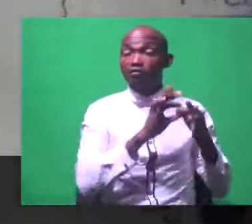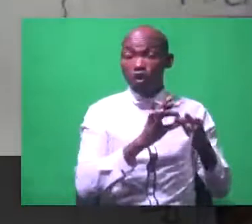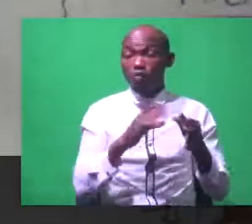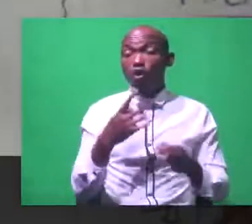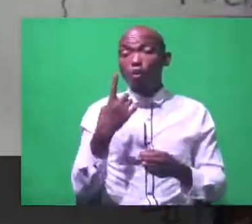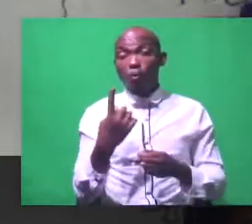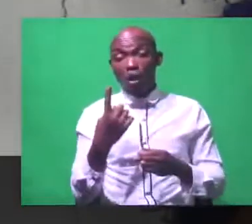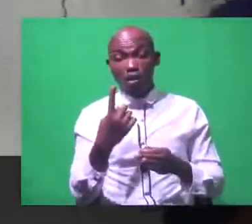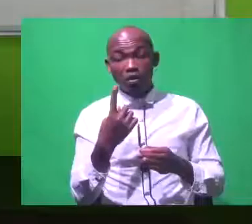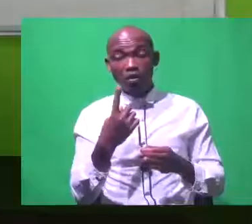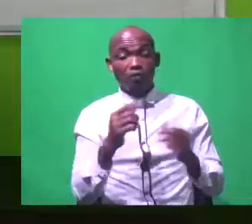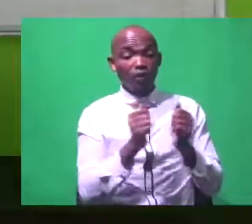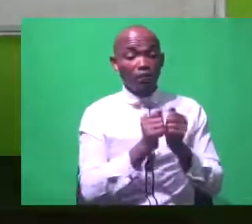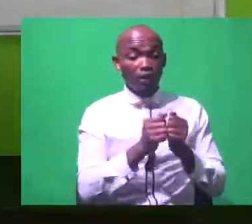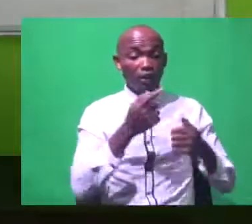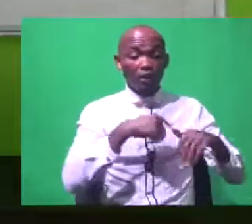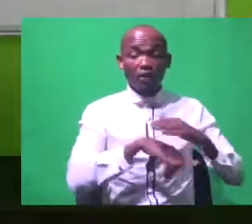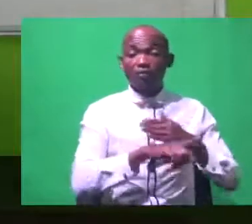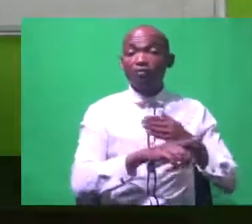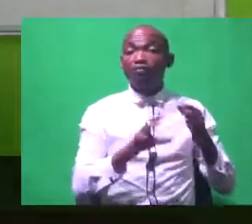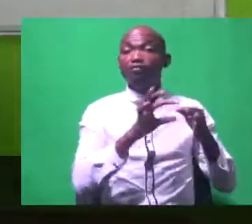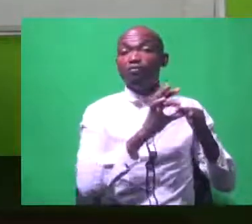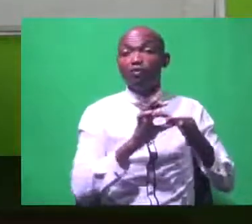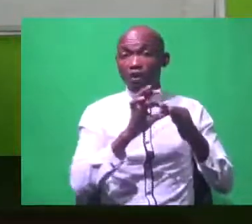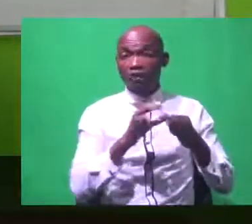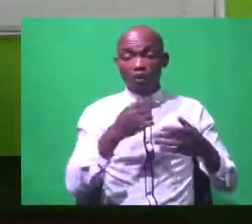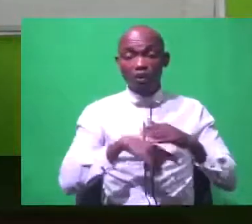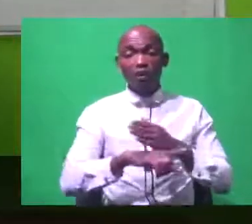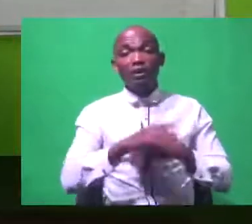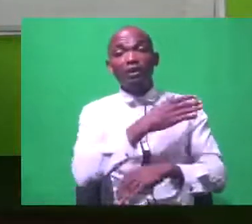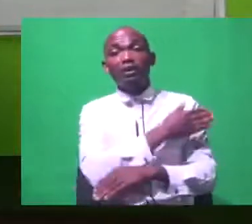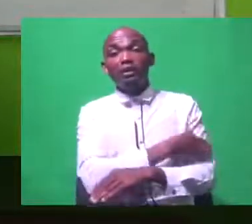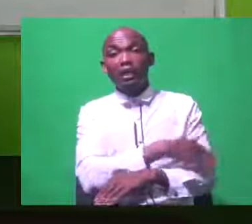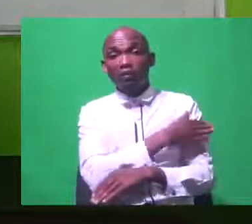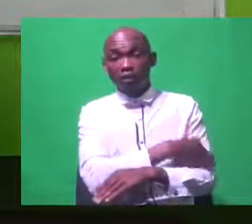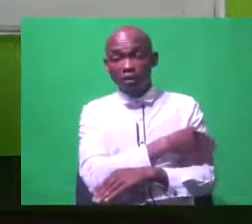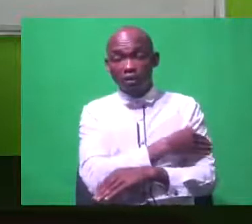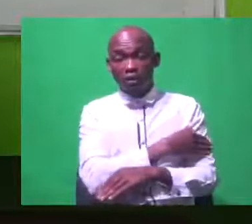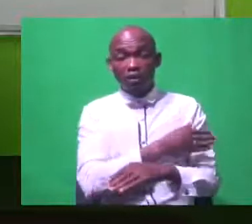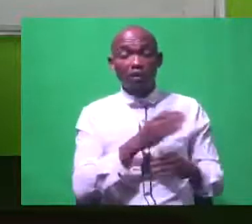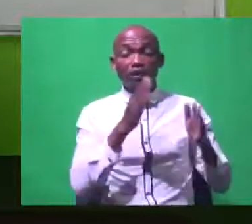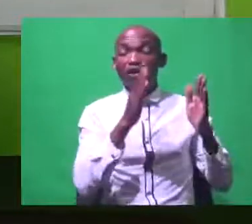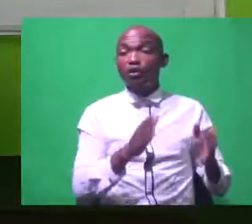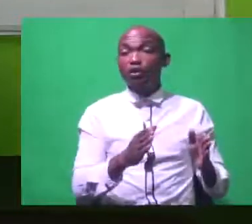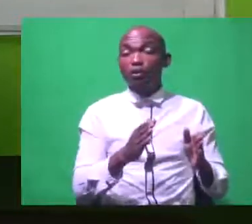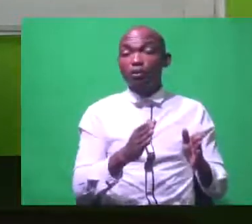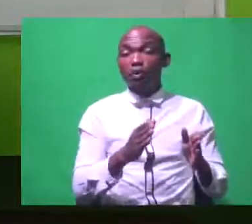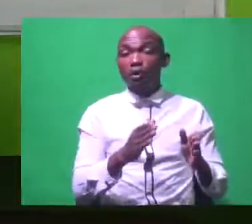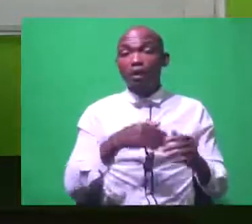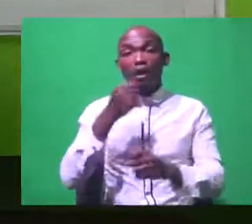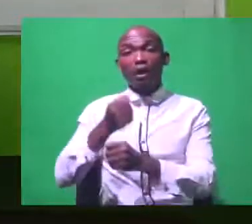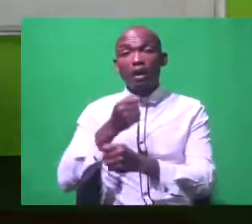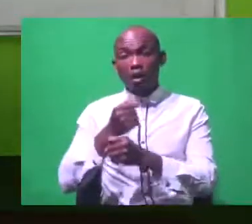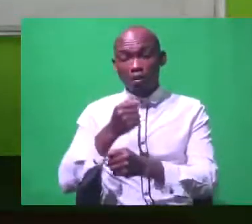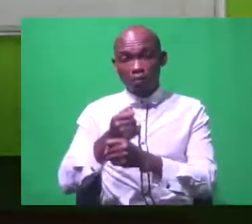things involved in production of goods and services is human labor. And in human